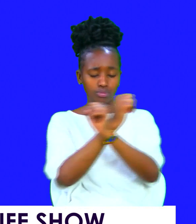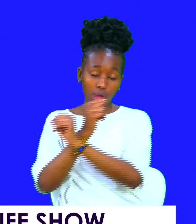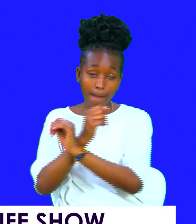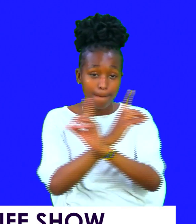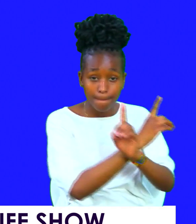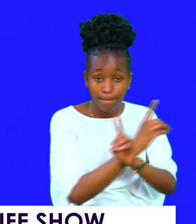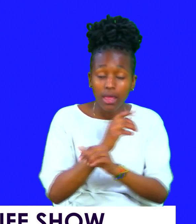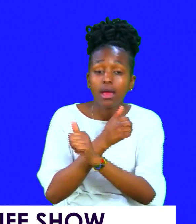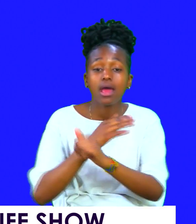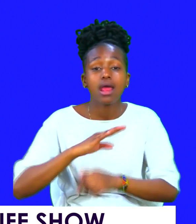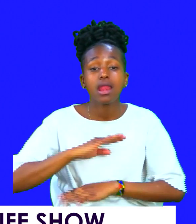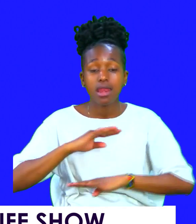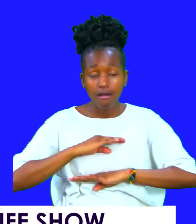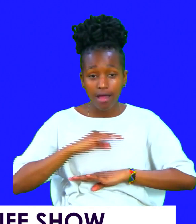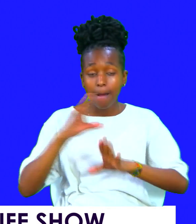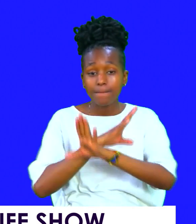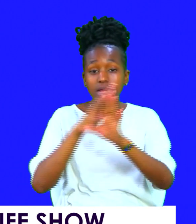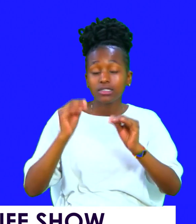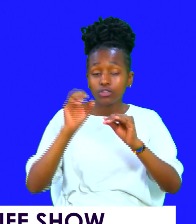The President of South Korea,